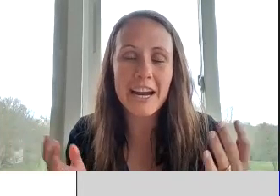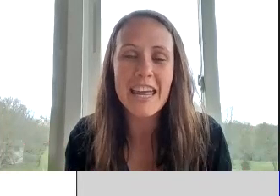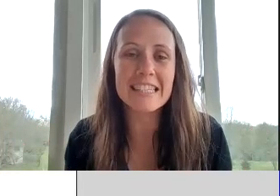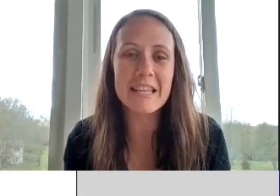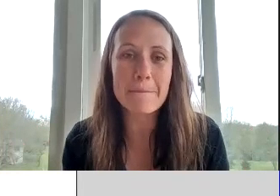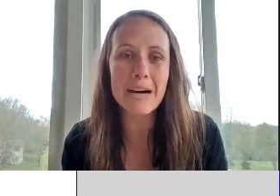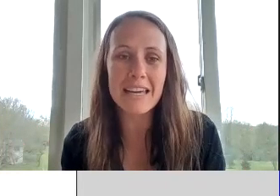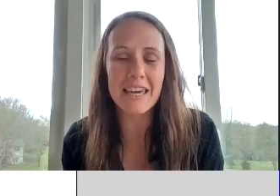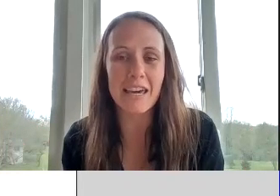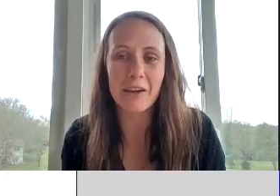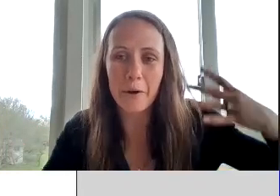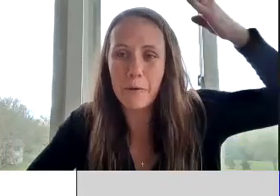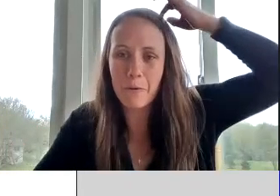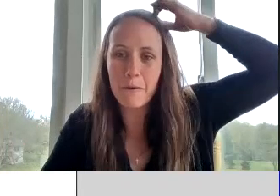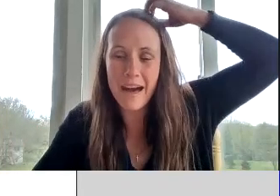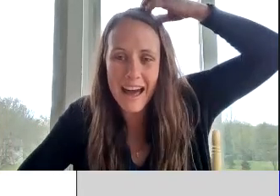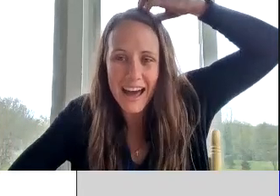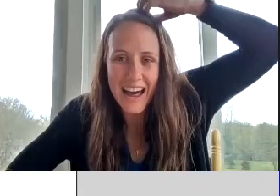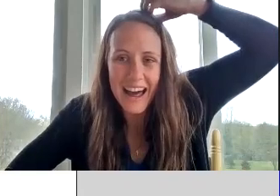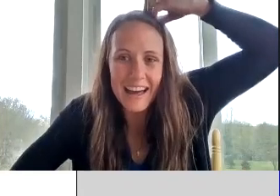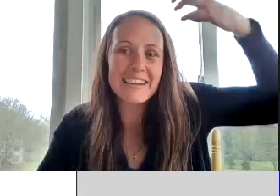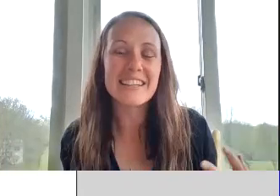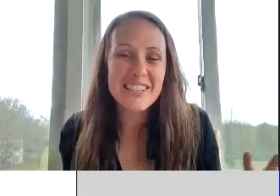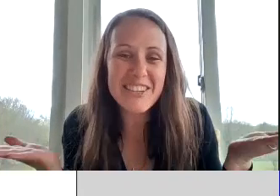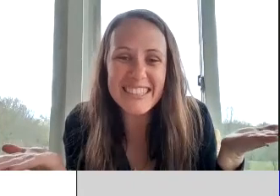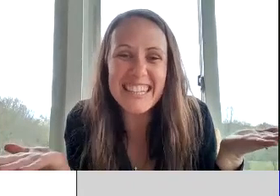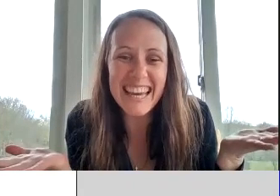Where is the monkey?